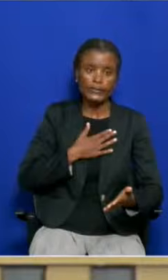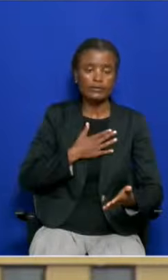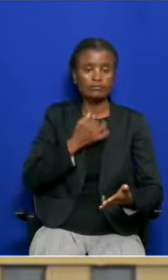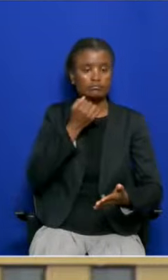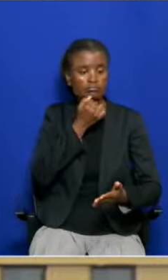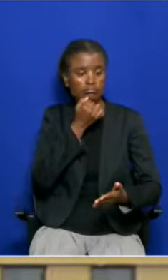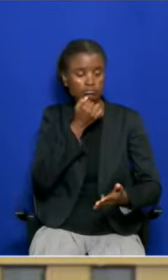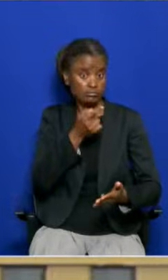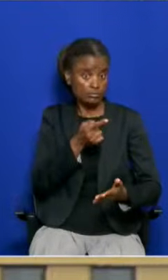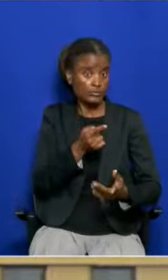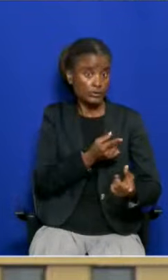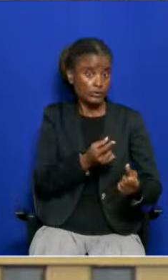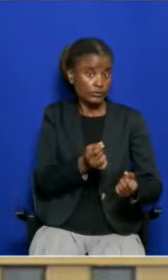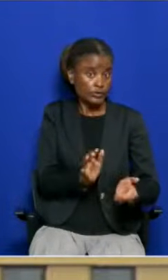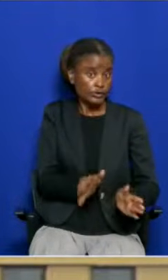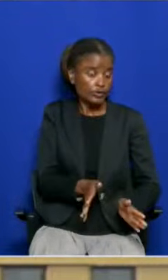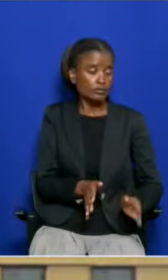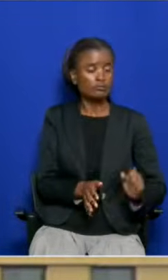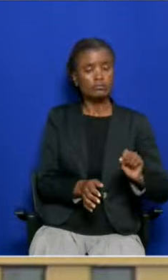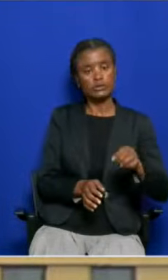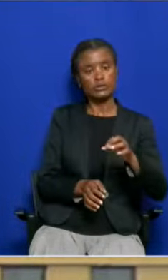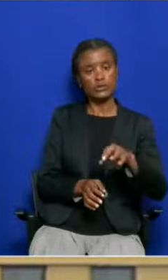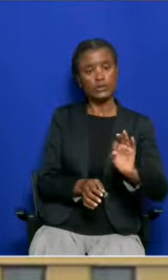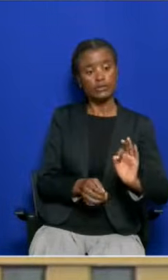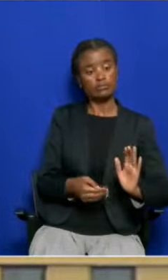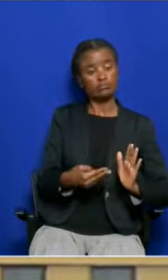Yes, that's correct, according to this chat.